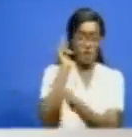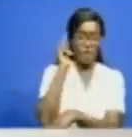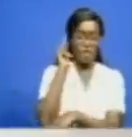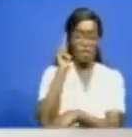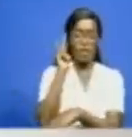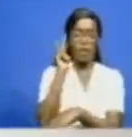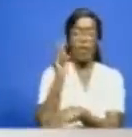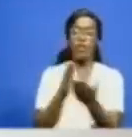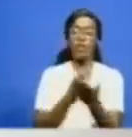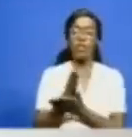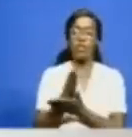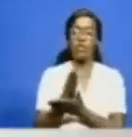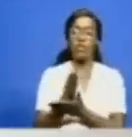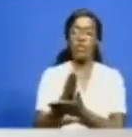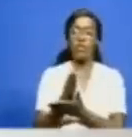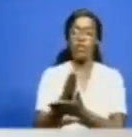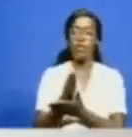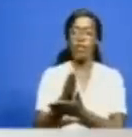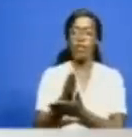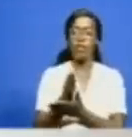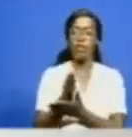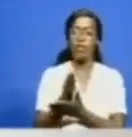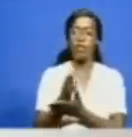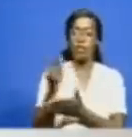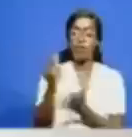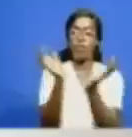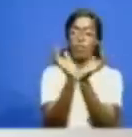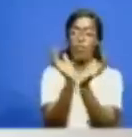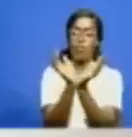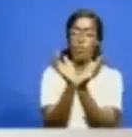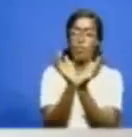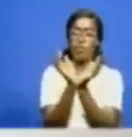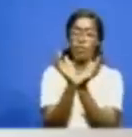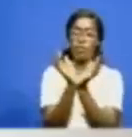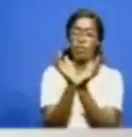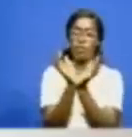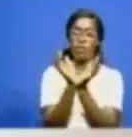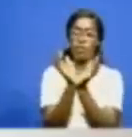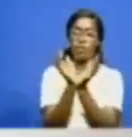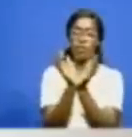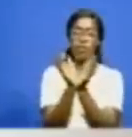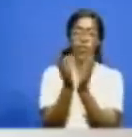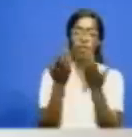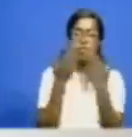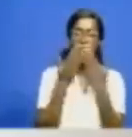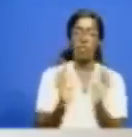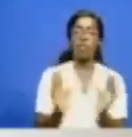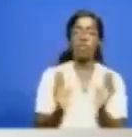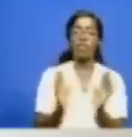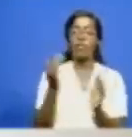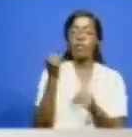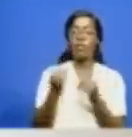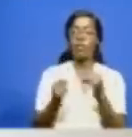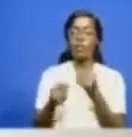And to ensure that this stadium is completed by the end